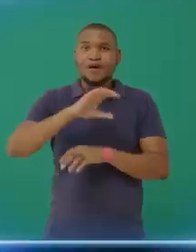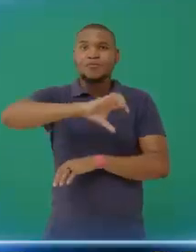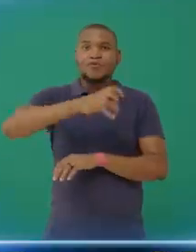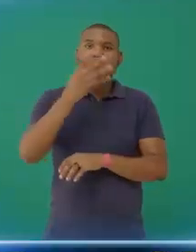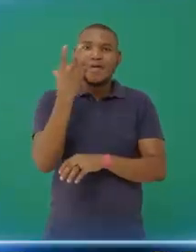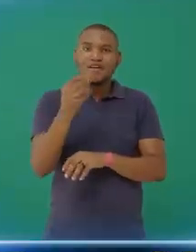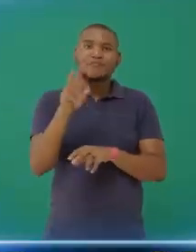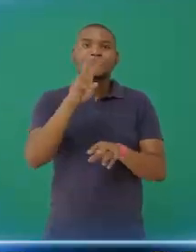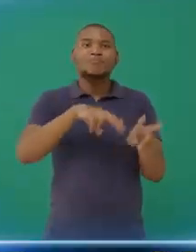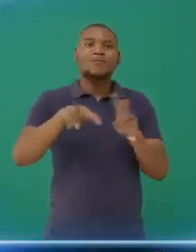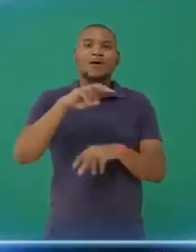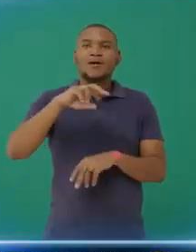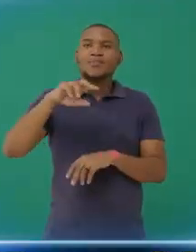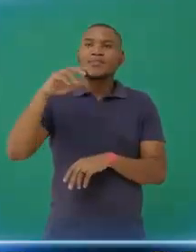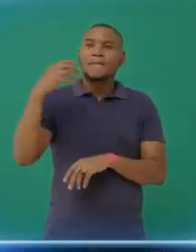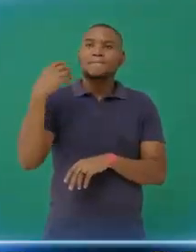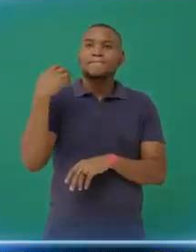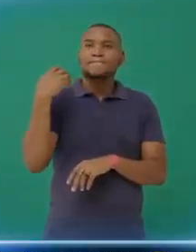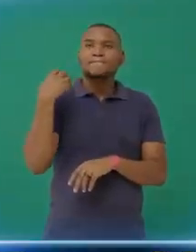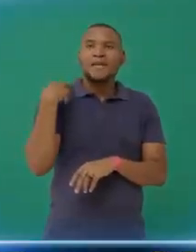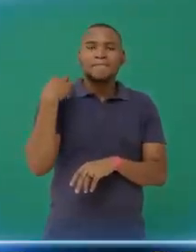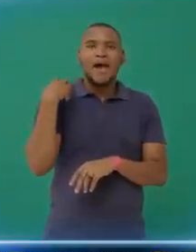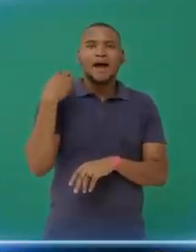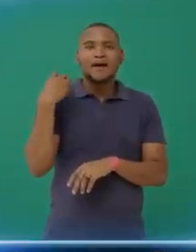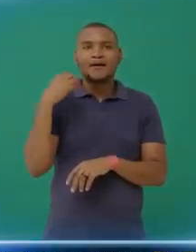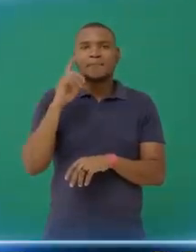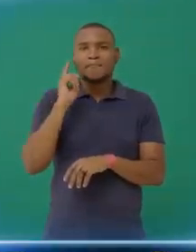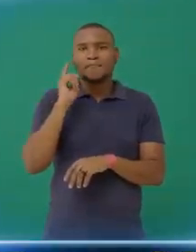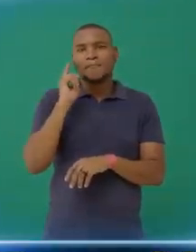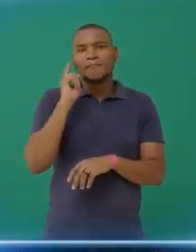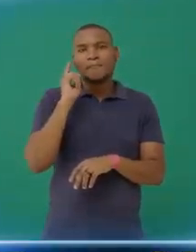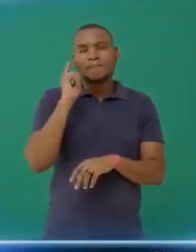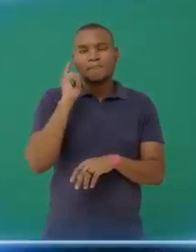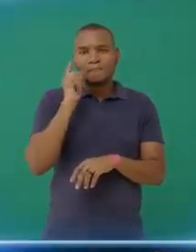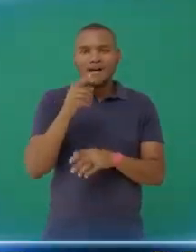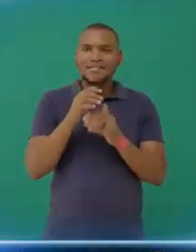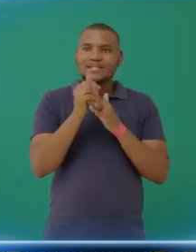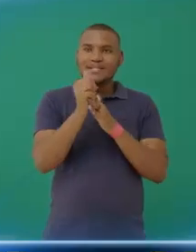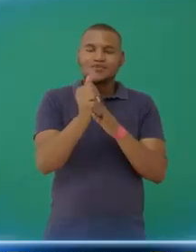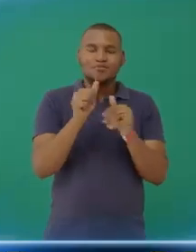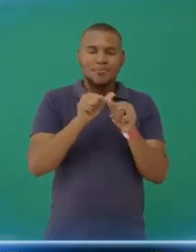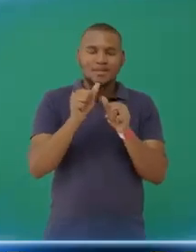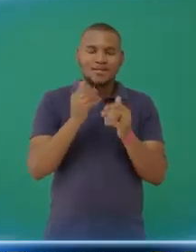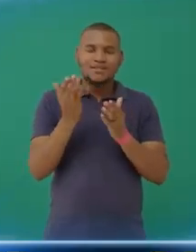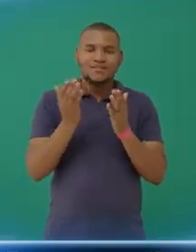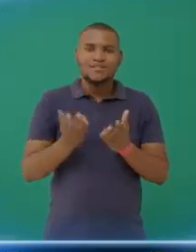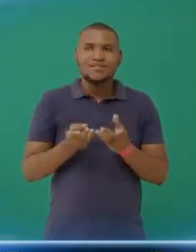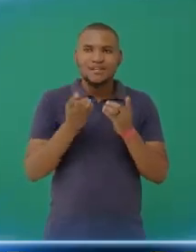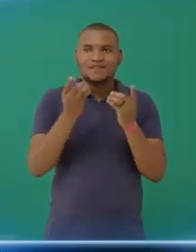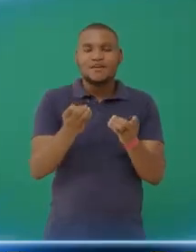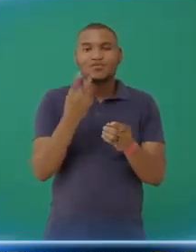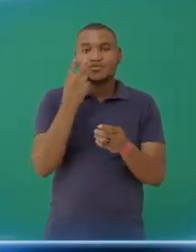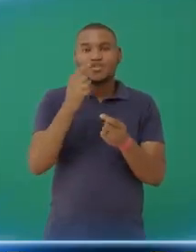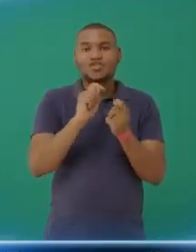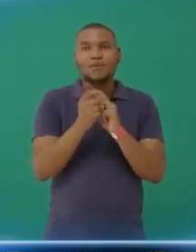oversight. The Premier was very adamant that our oversight must lead to better service delivery so that we can actually see meaningful change. But further to